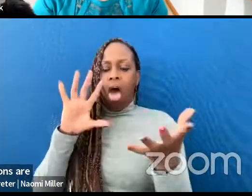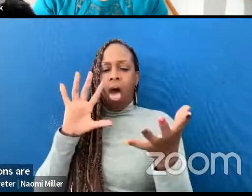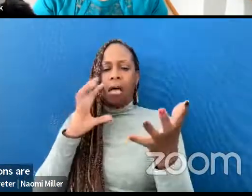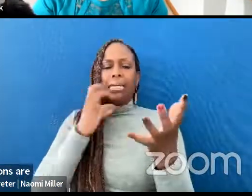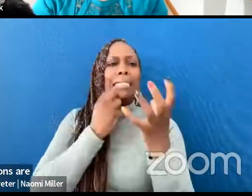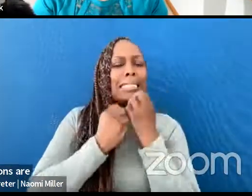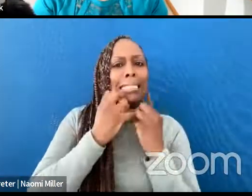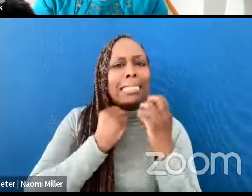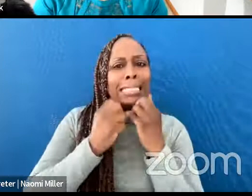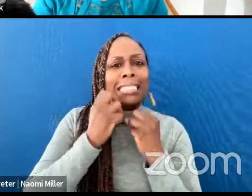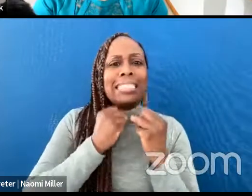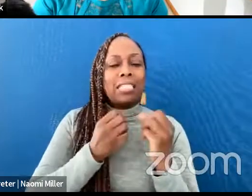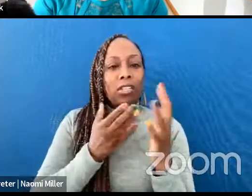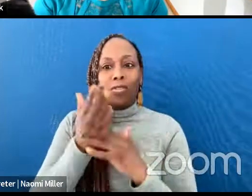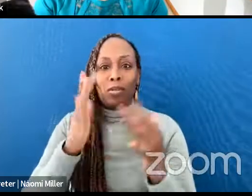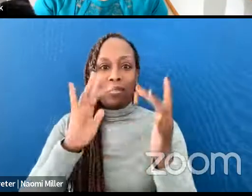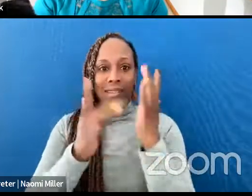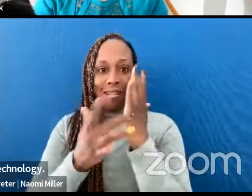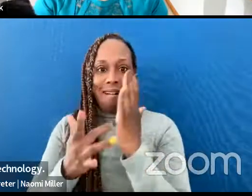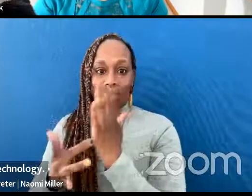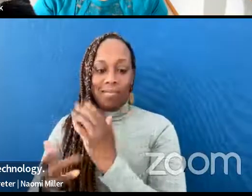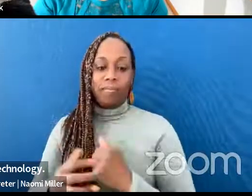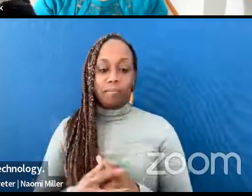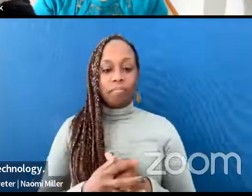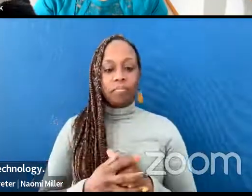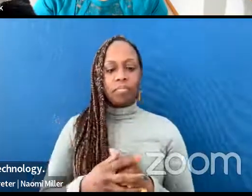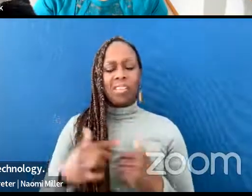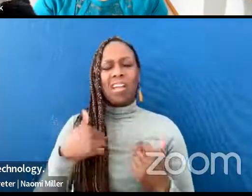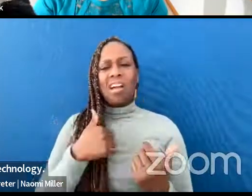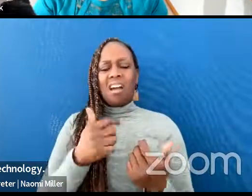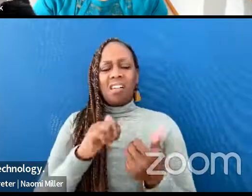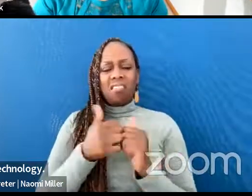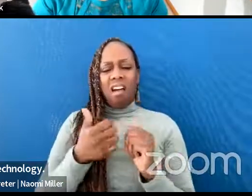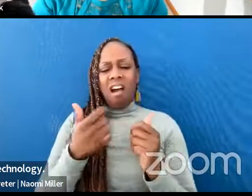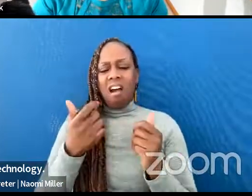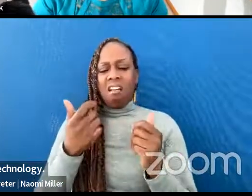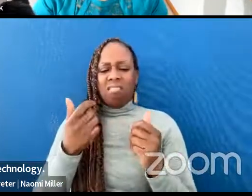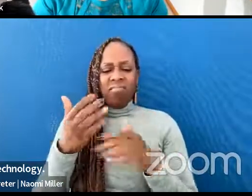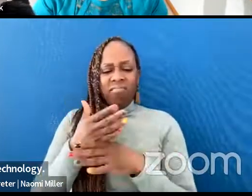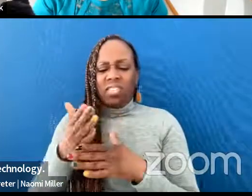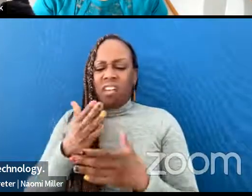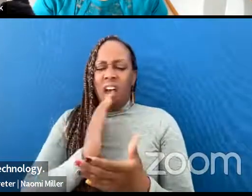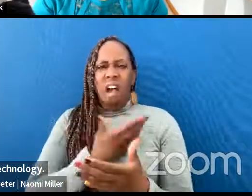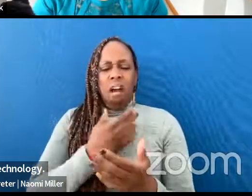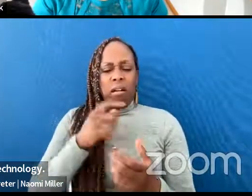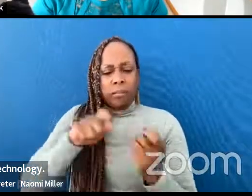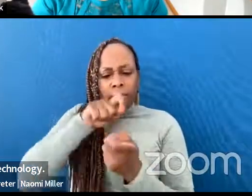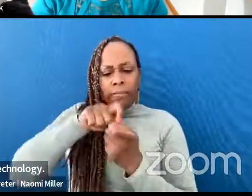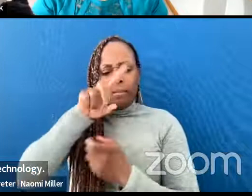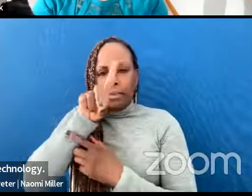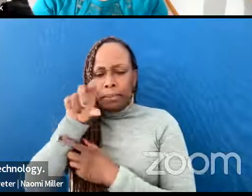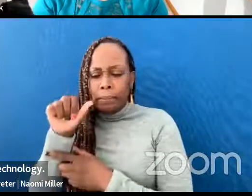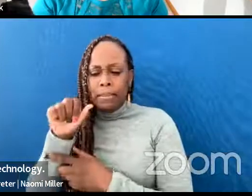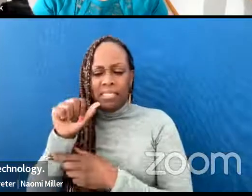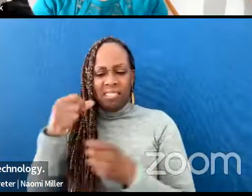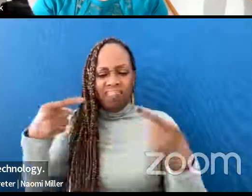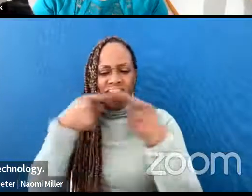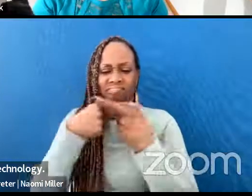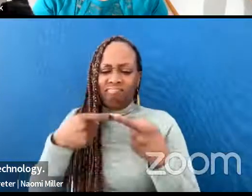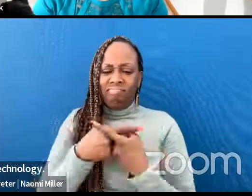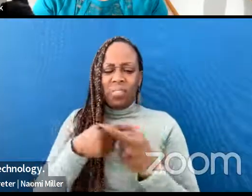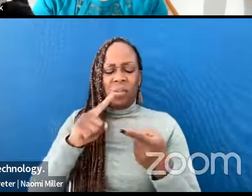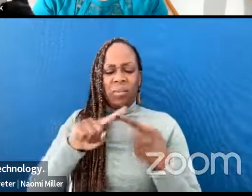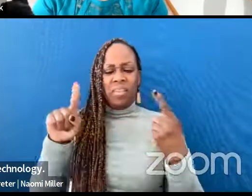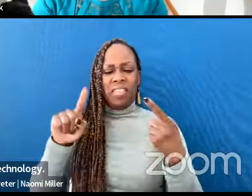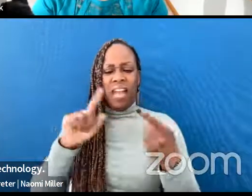gender presentations. Binders to flatten the chest that are accessible in low pain can be particularly out of